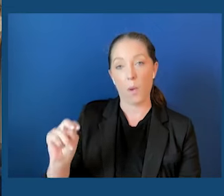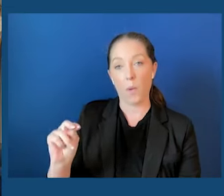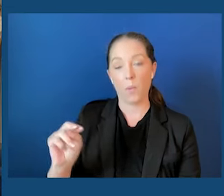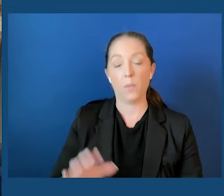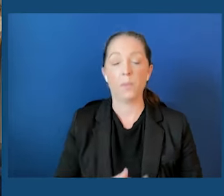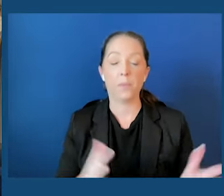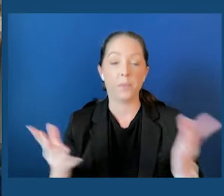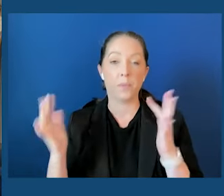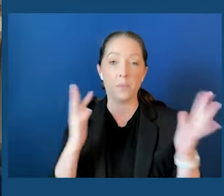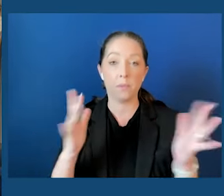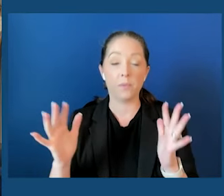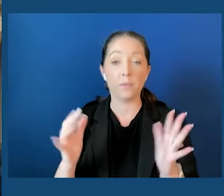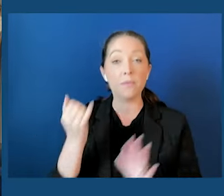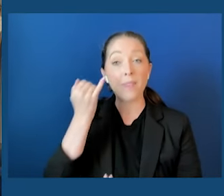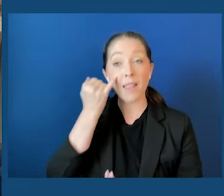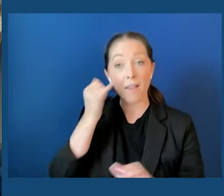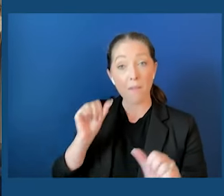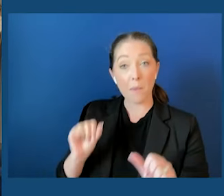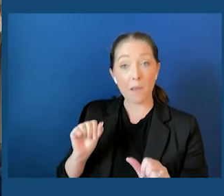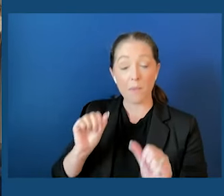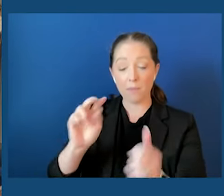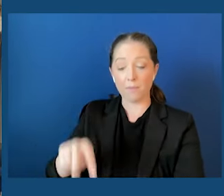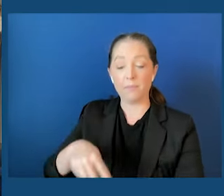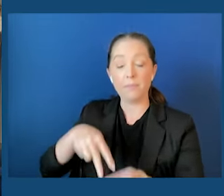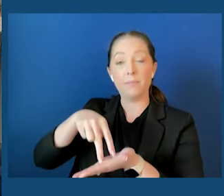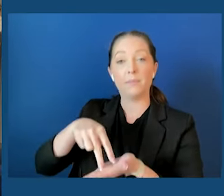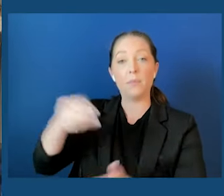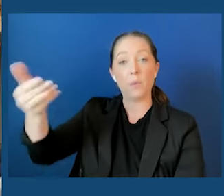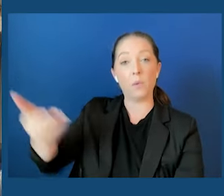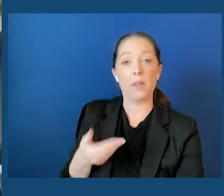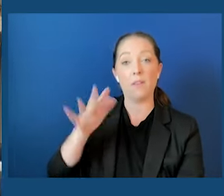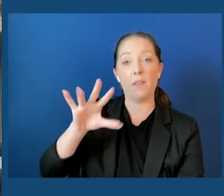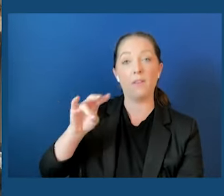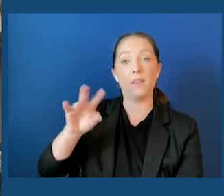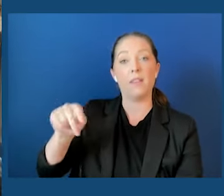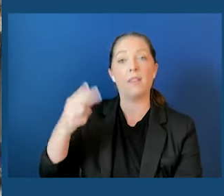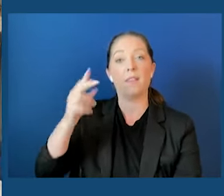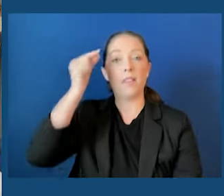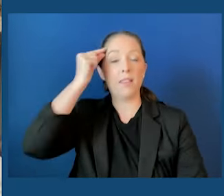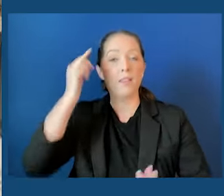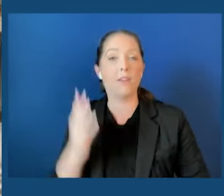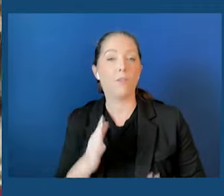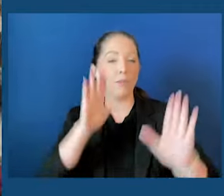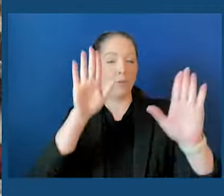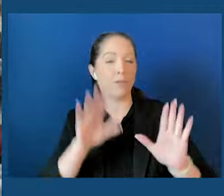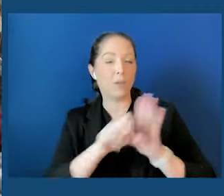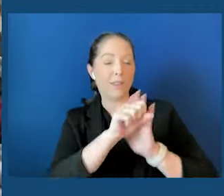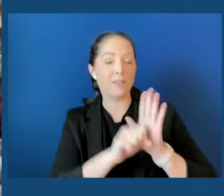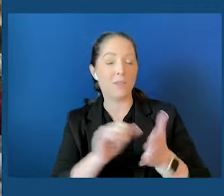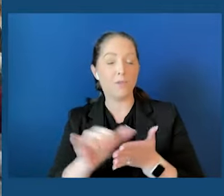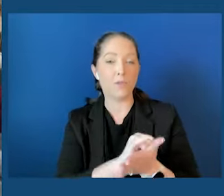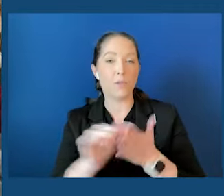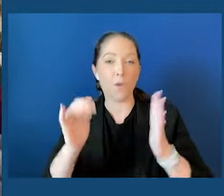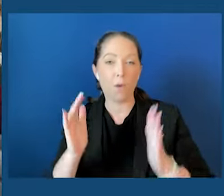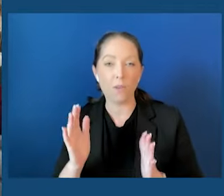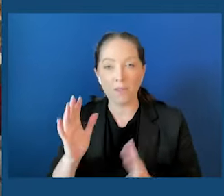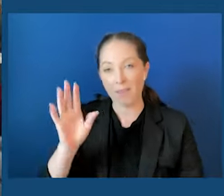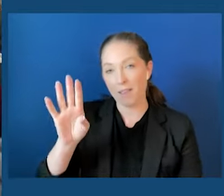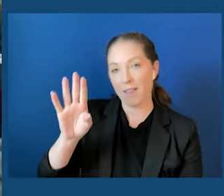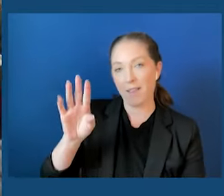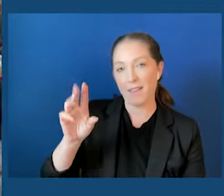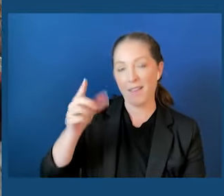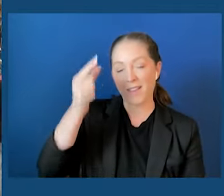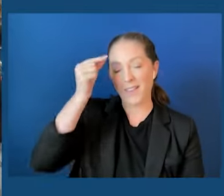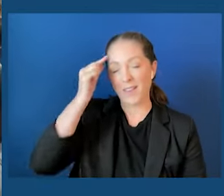And if you're able, please stand and welcome the 57th governor of the great state of New York, Governor Kathy Hochul.